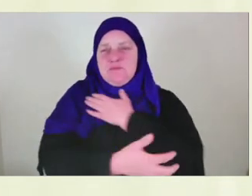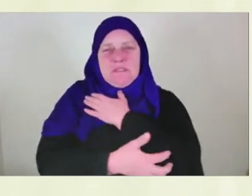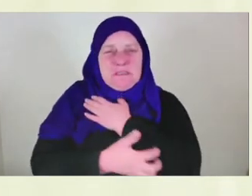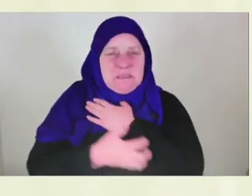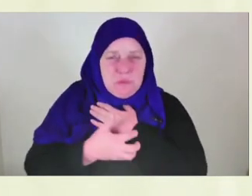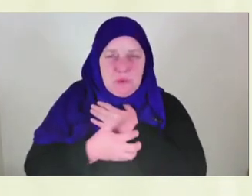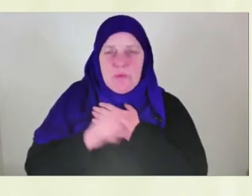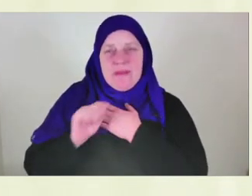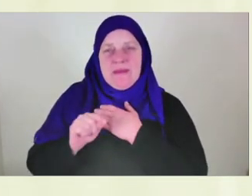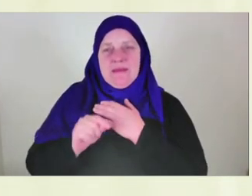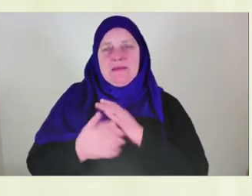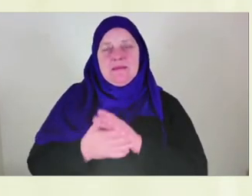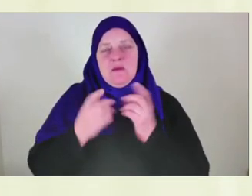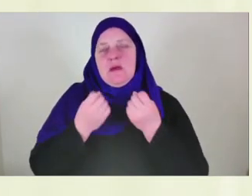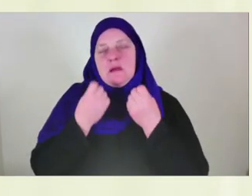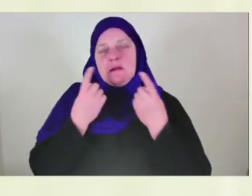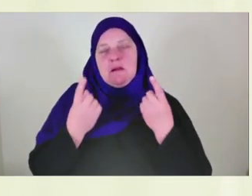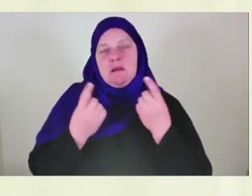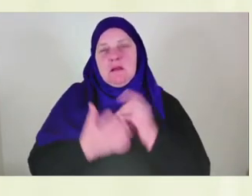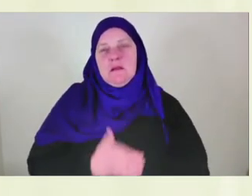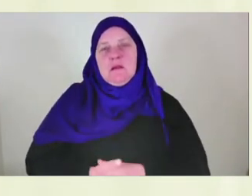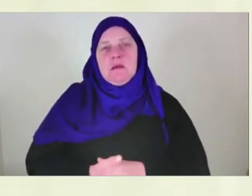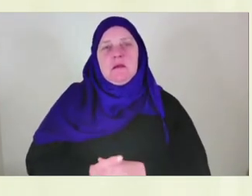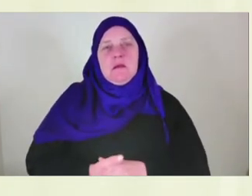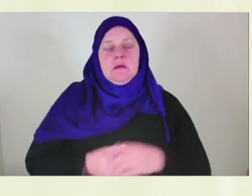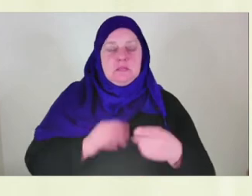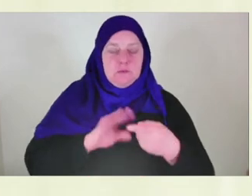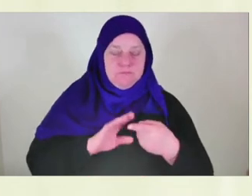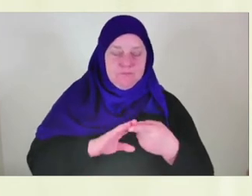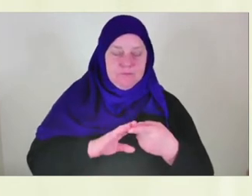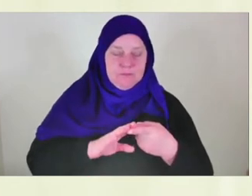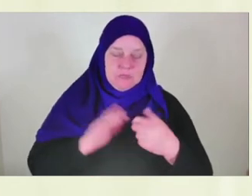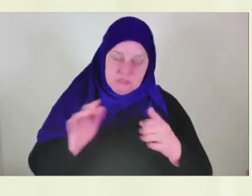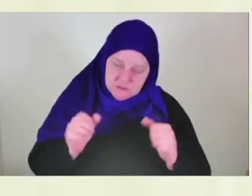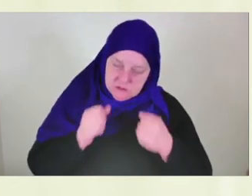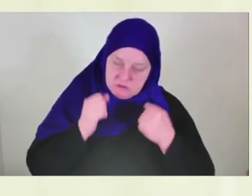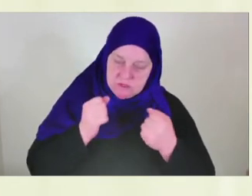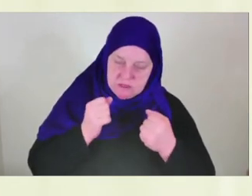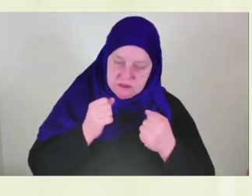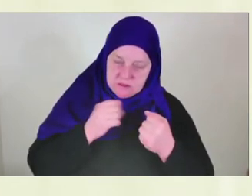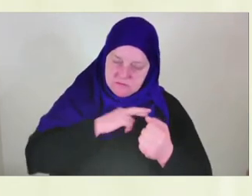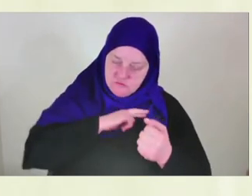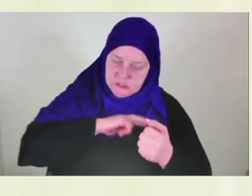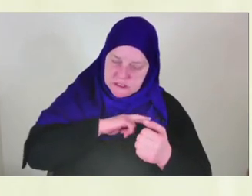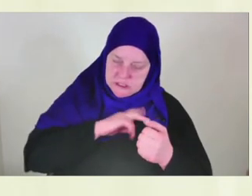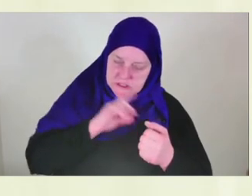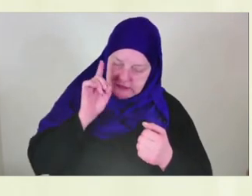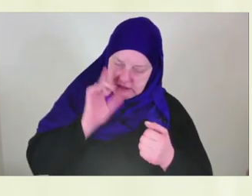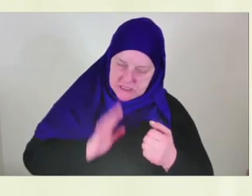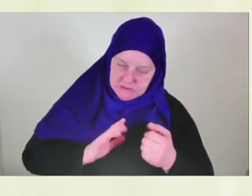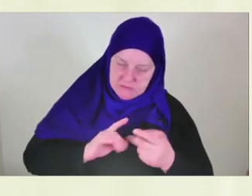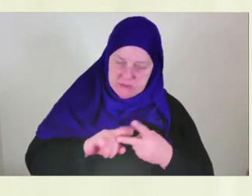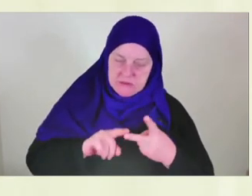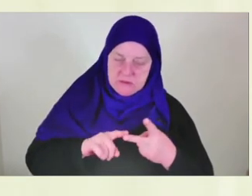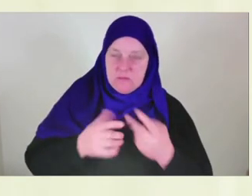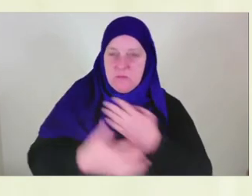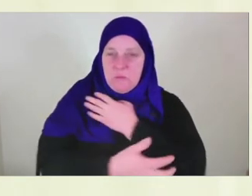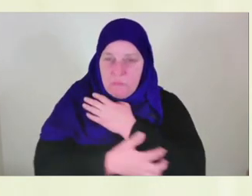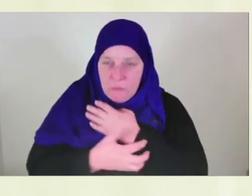like I said, number one, strength in religion, the whole procedure of the seminaries, poor people, anything to do